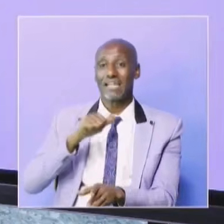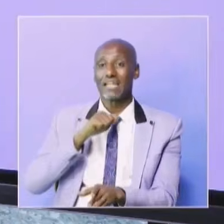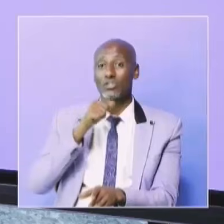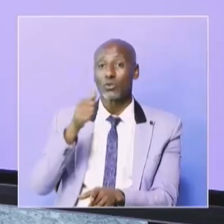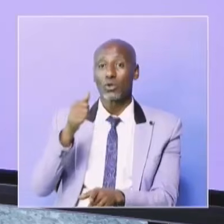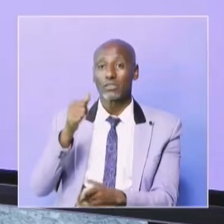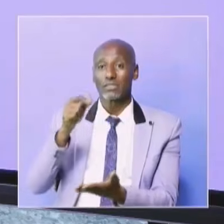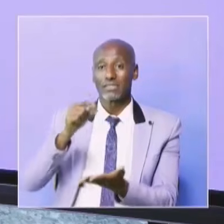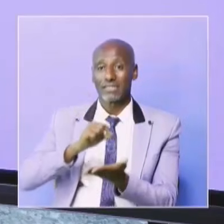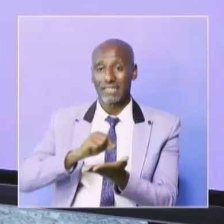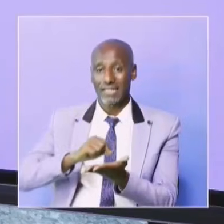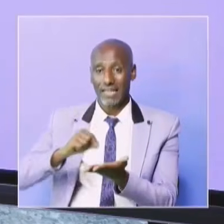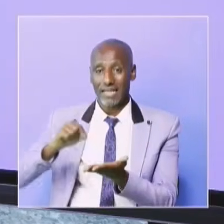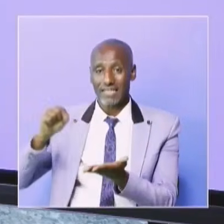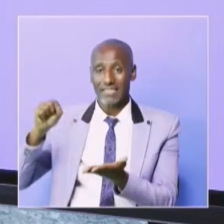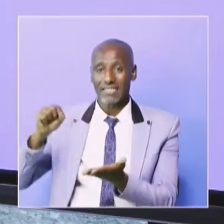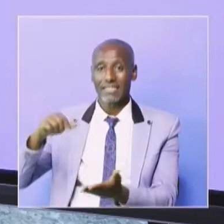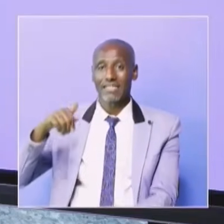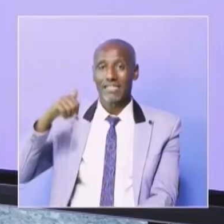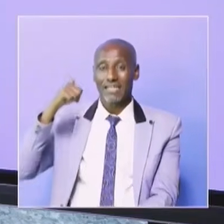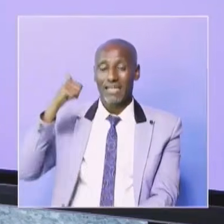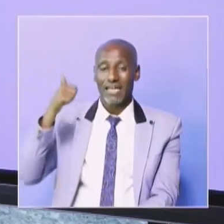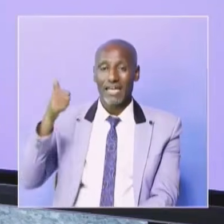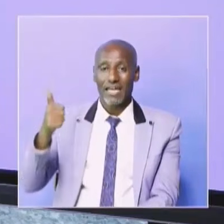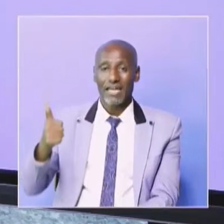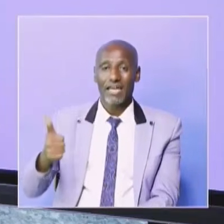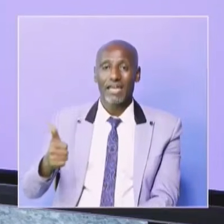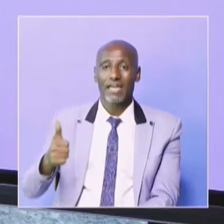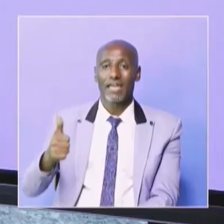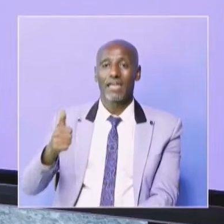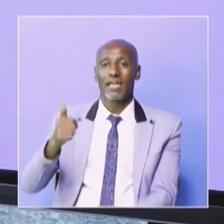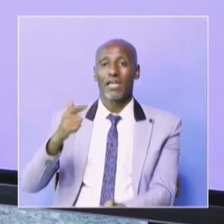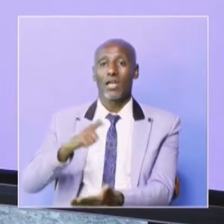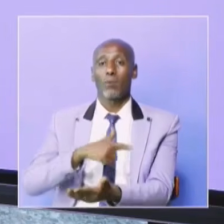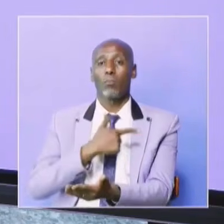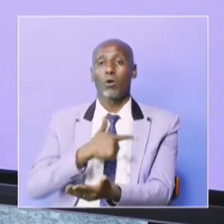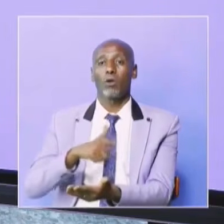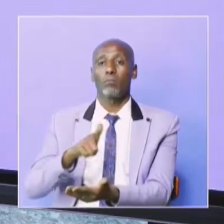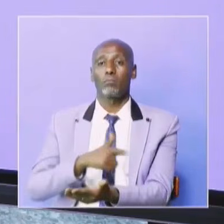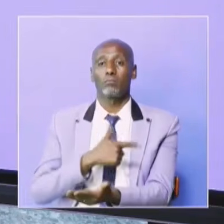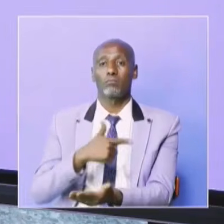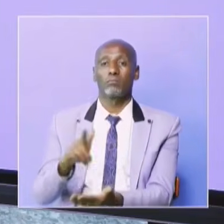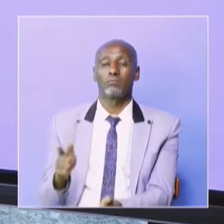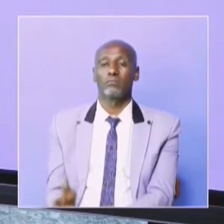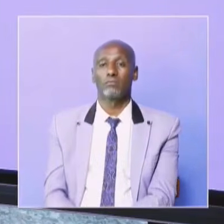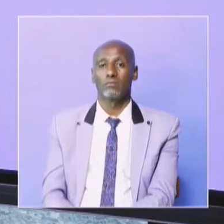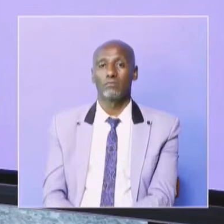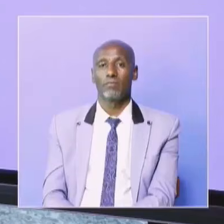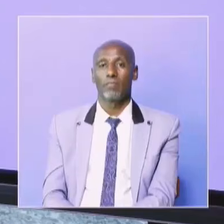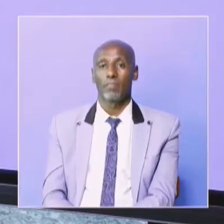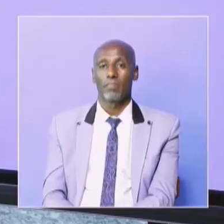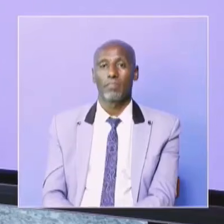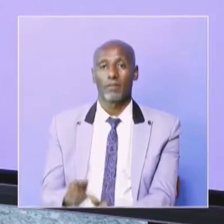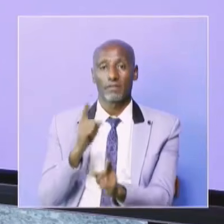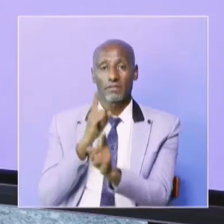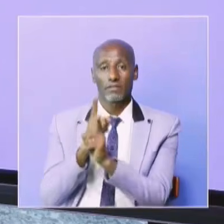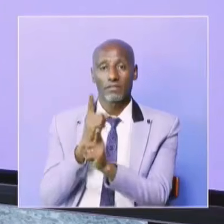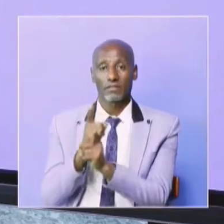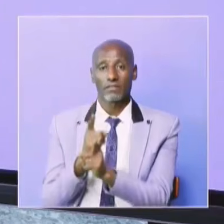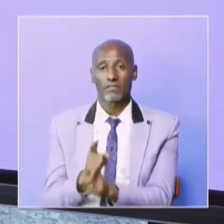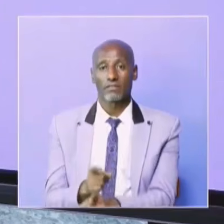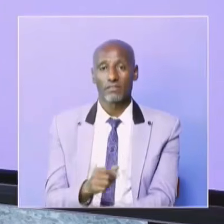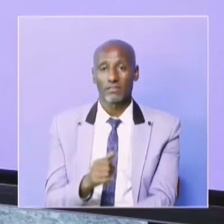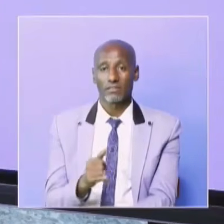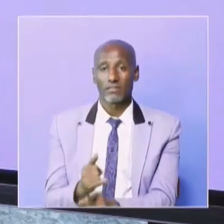doesn't, good, writes a poem. How do you think? Again, it's